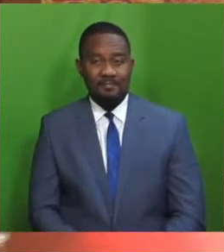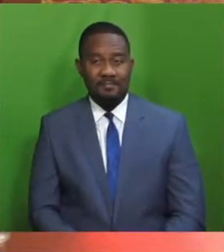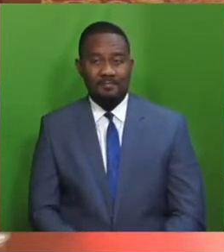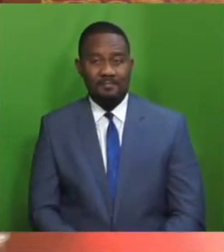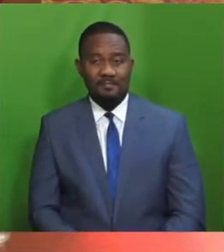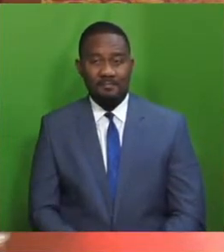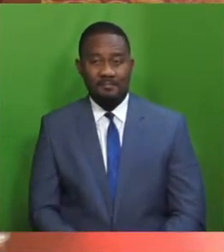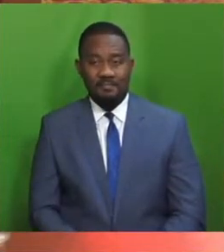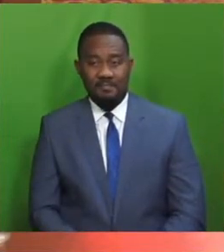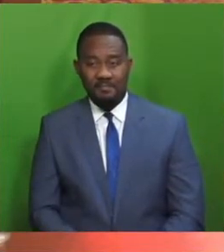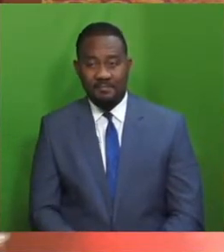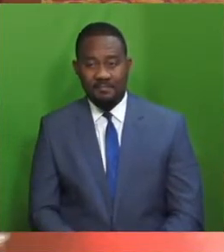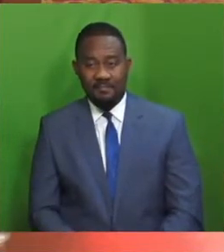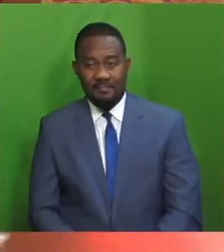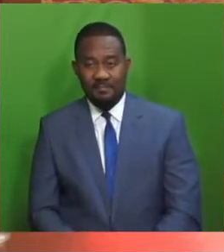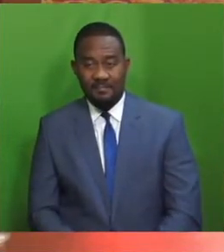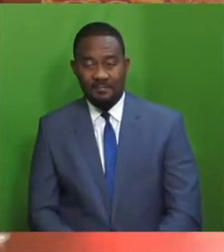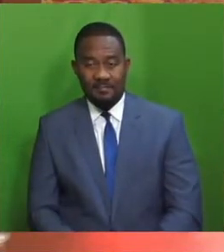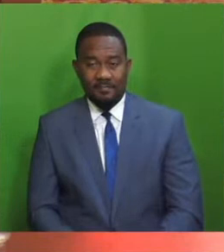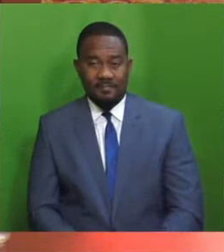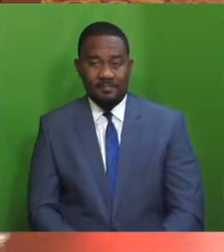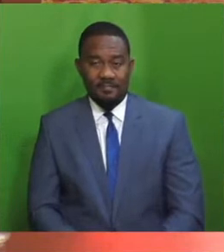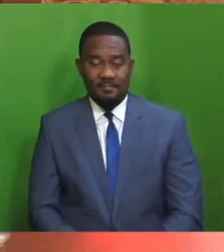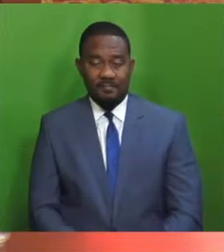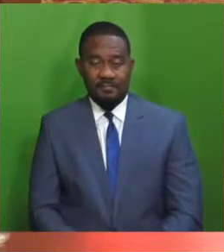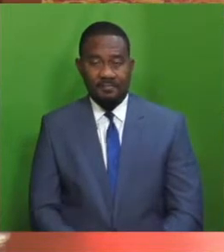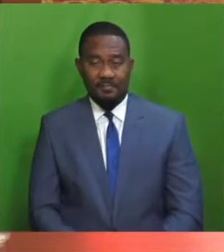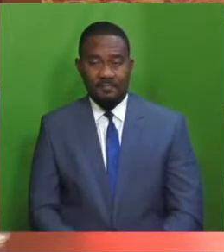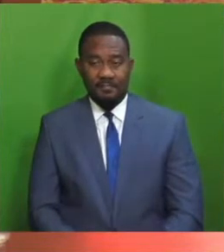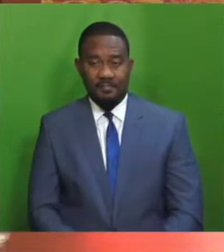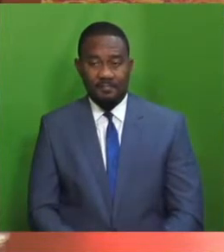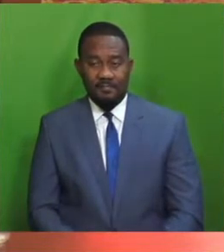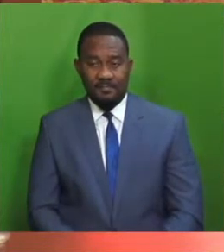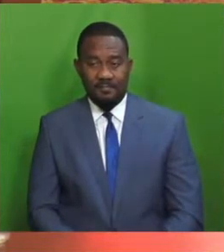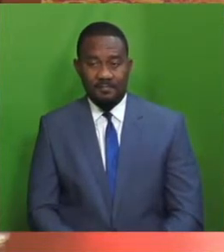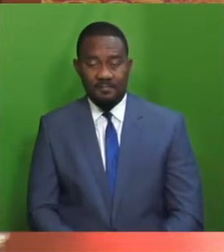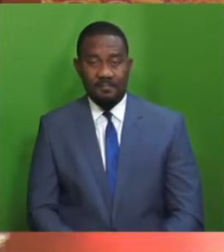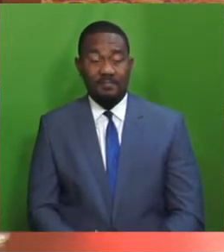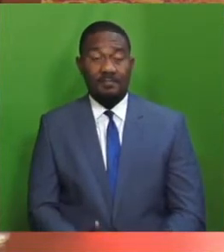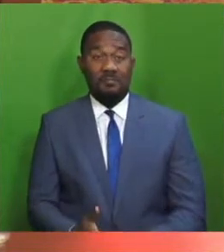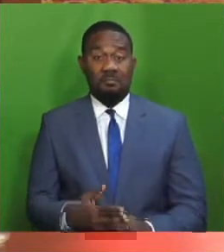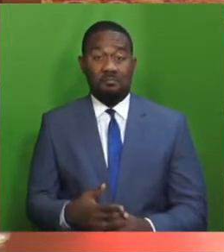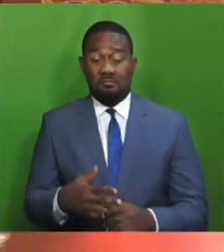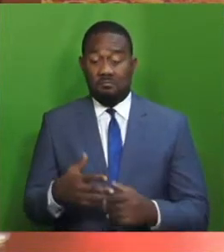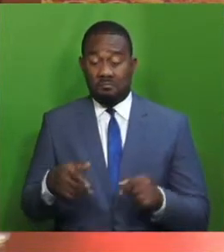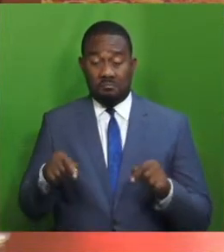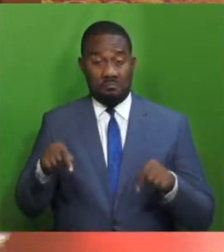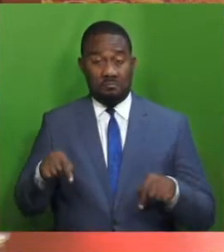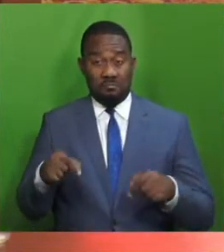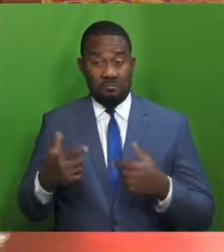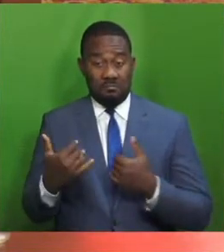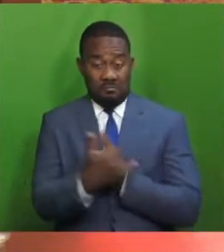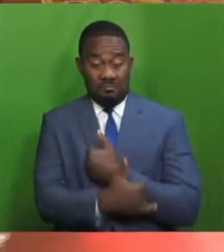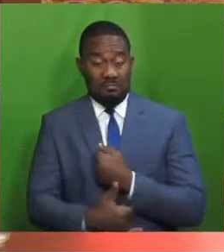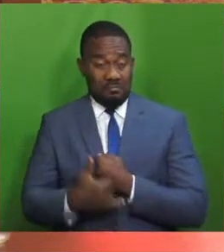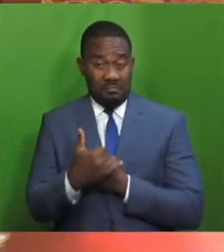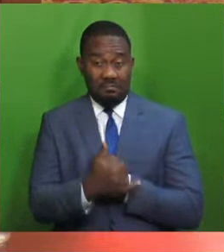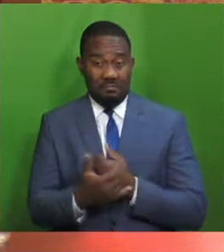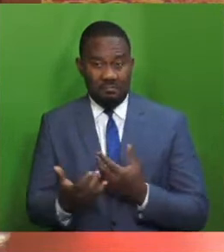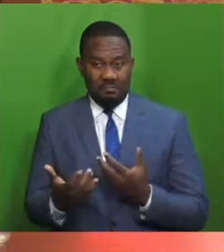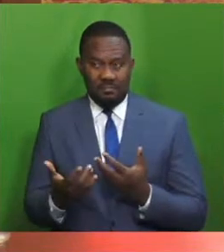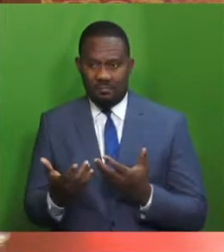Speaker, this country, when the dawn of harvest enters the